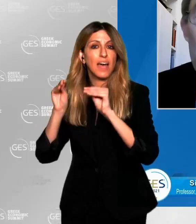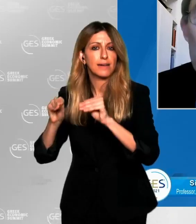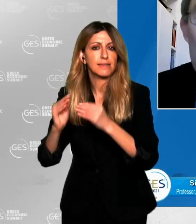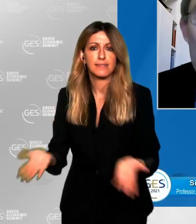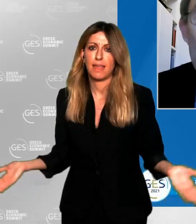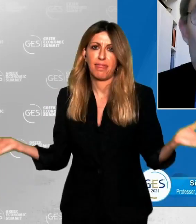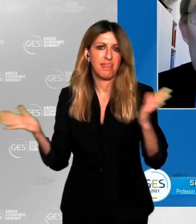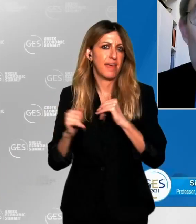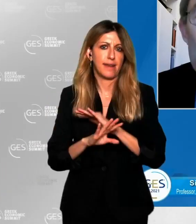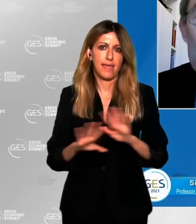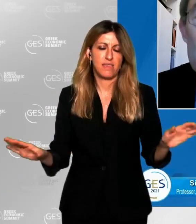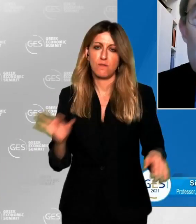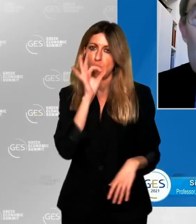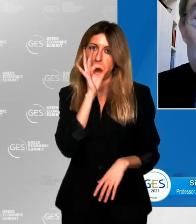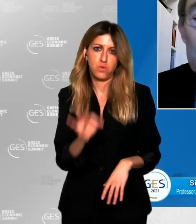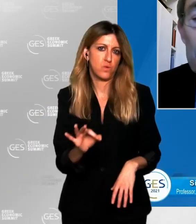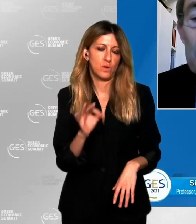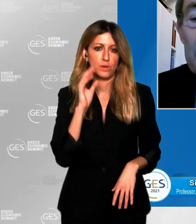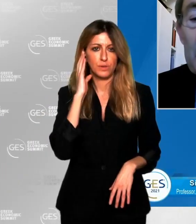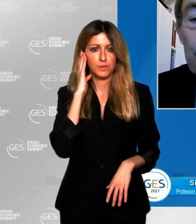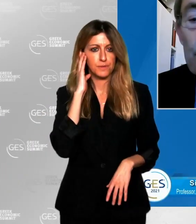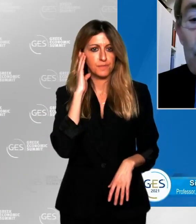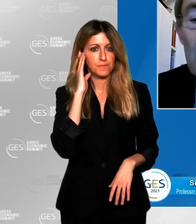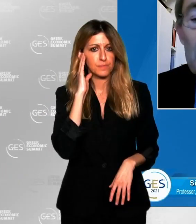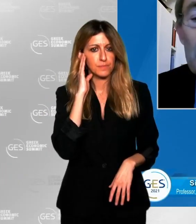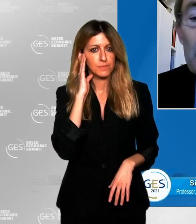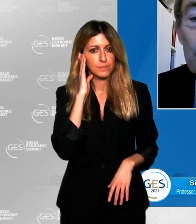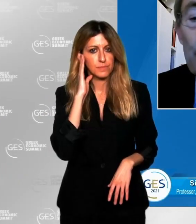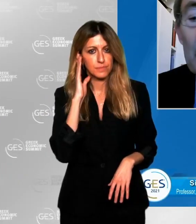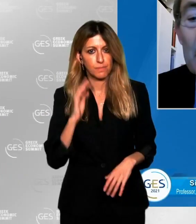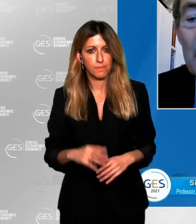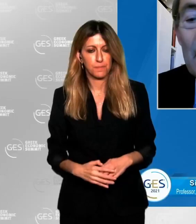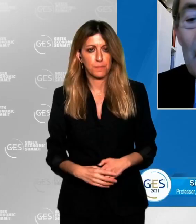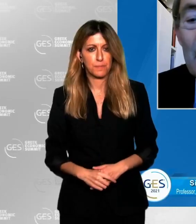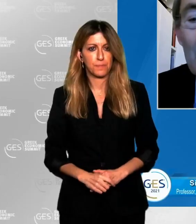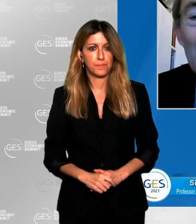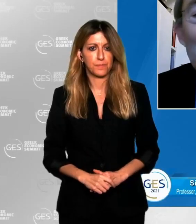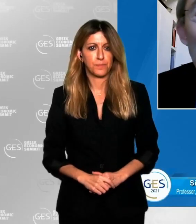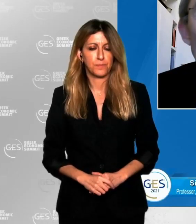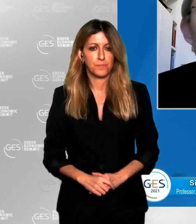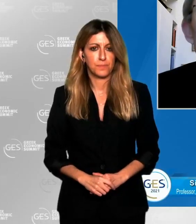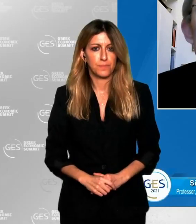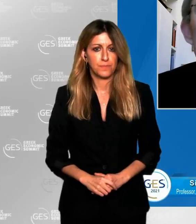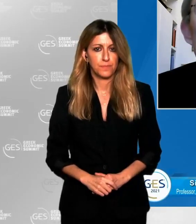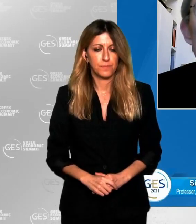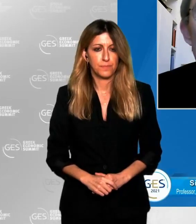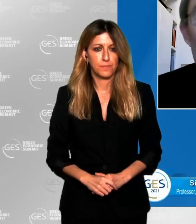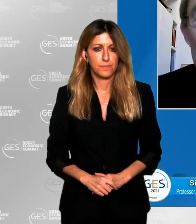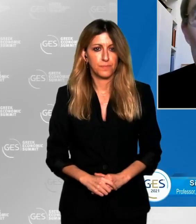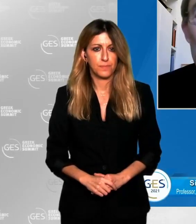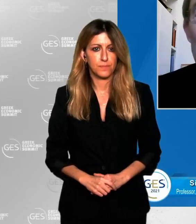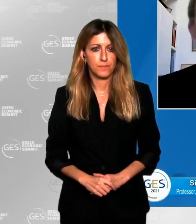Now, given time limitations, which I haven't checked, I